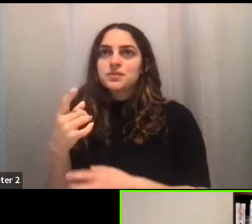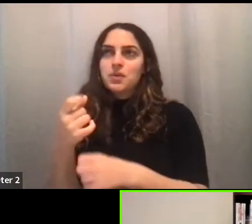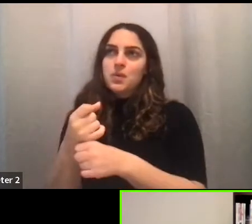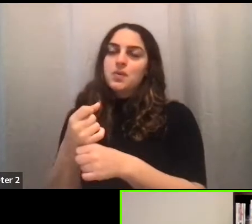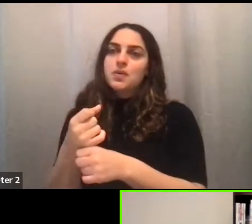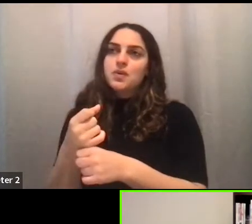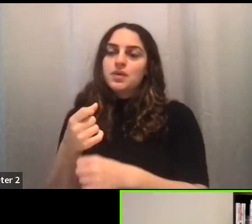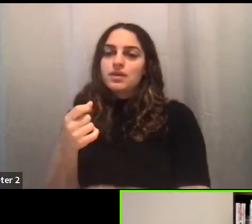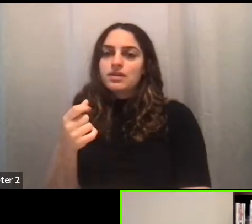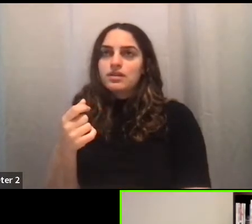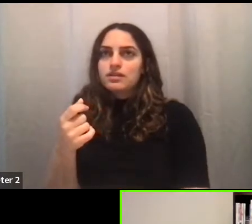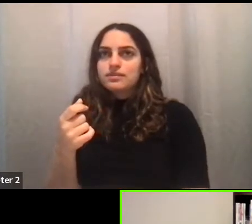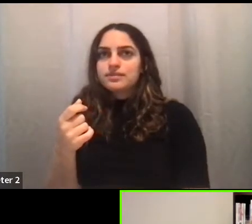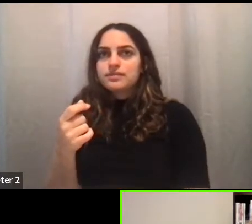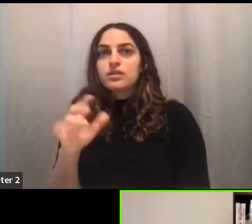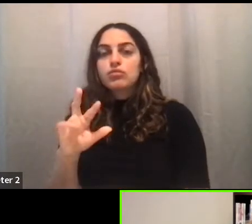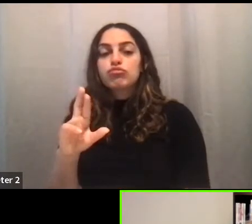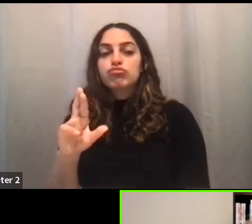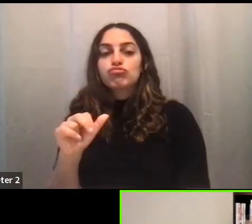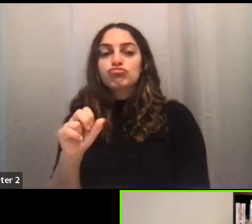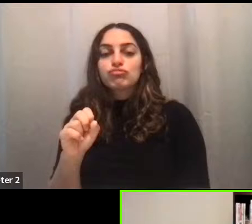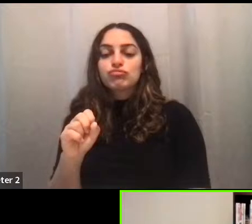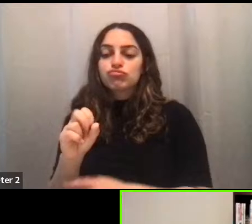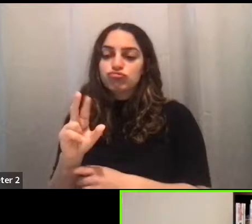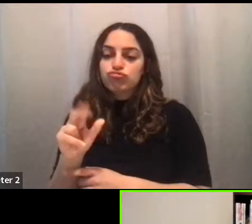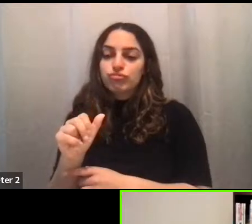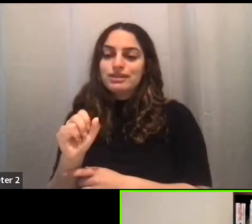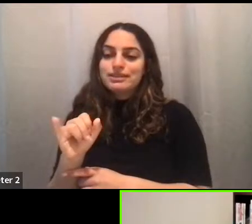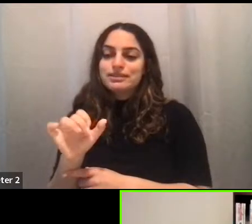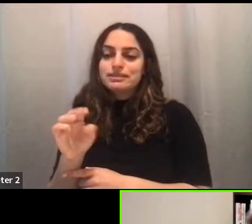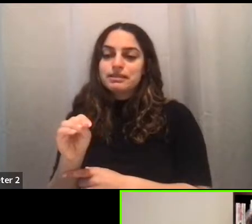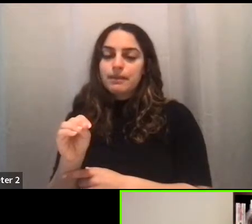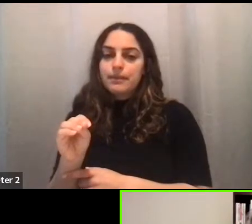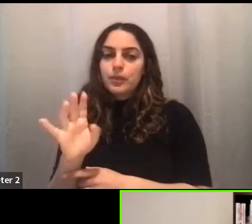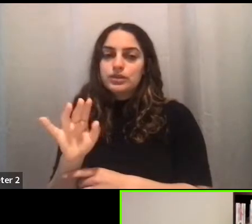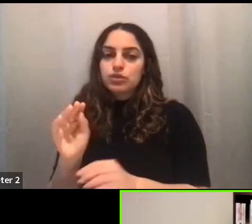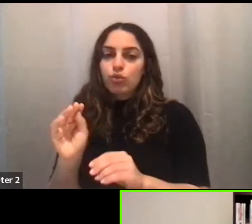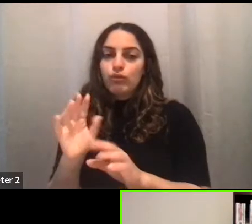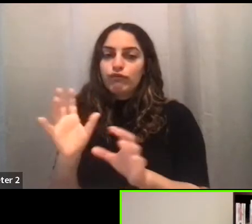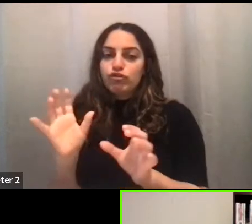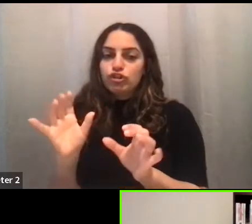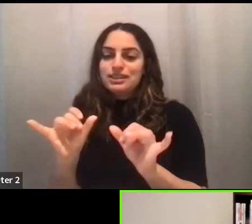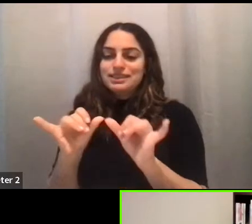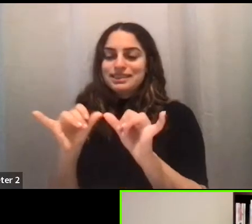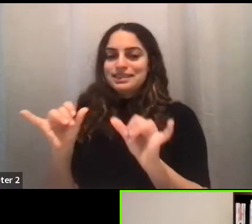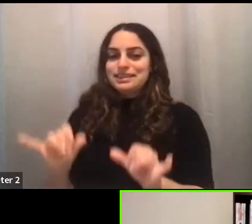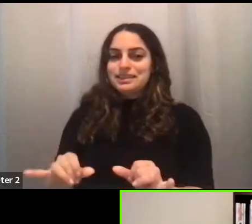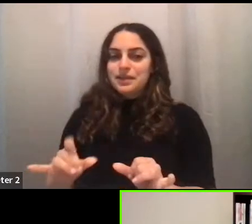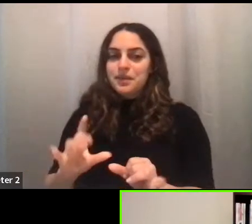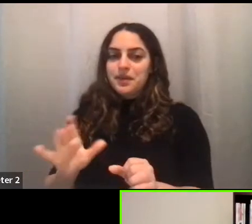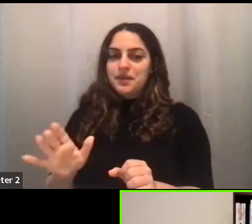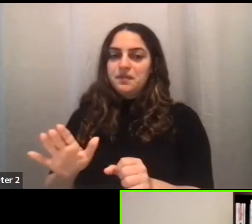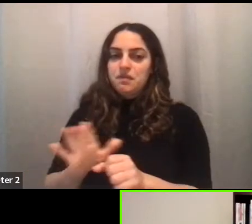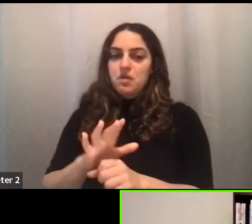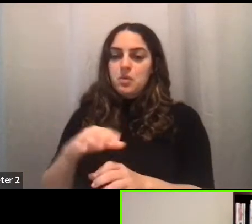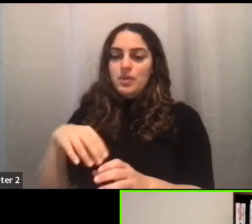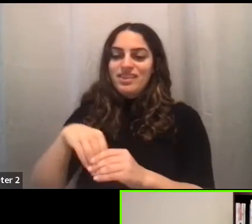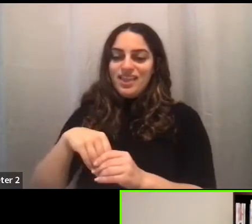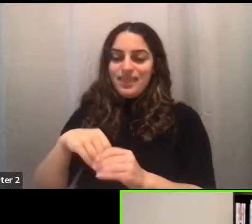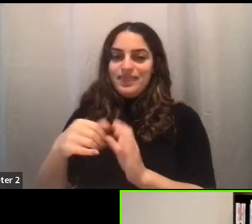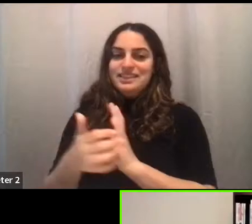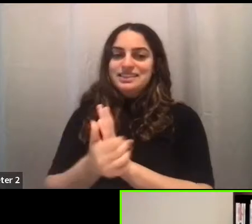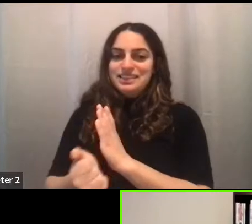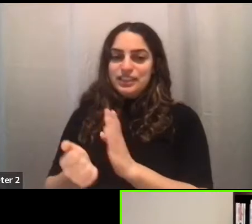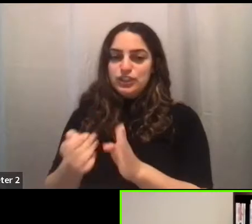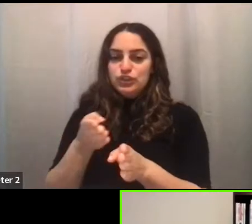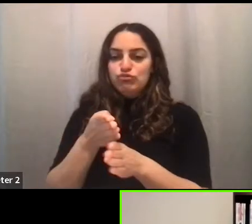uh racism was overt systematic and near total in the skilled trades of the construction